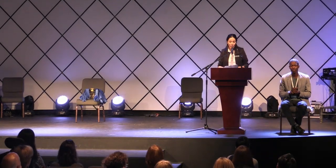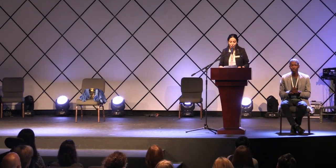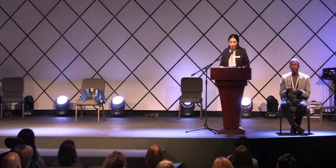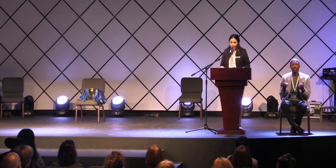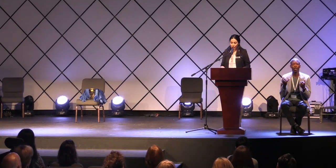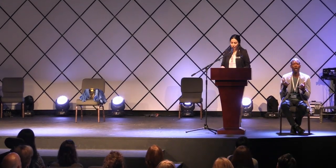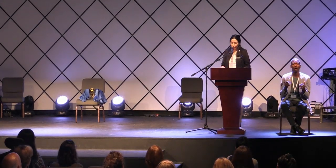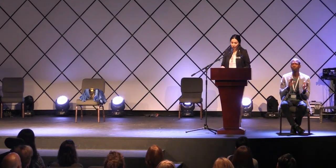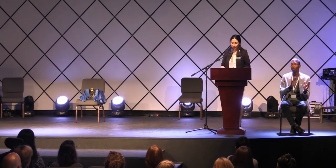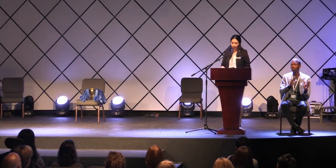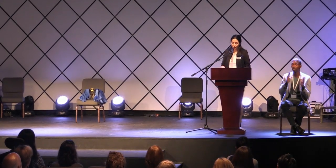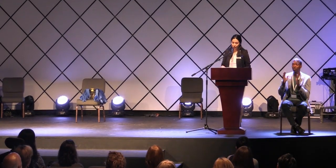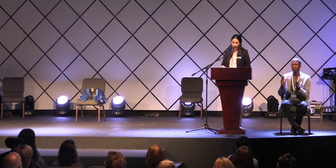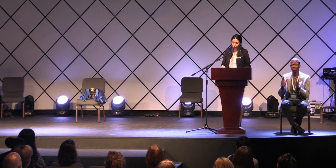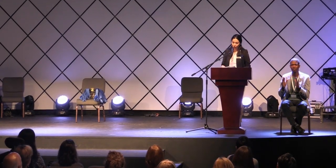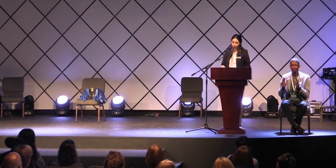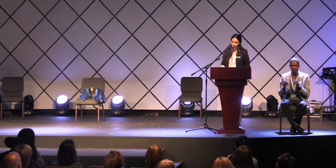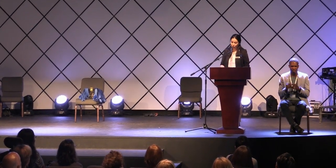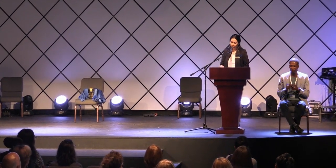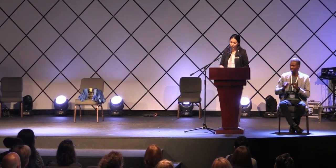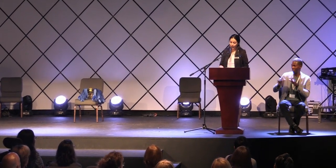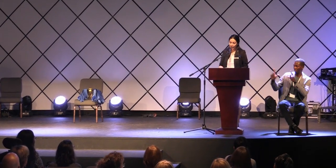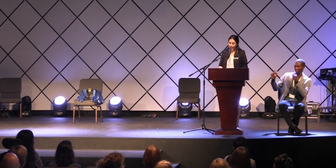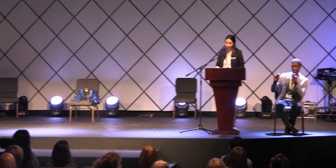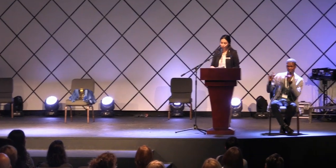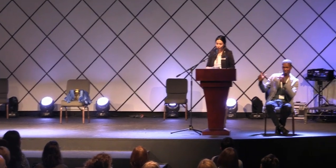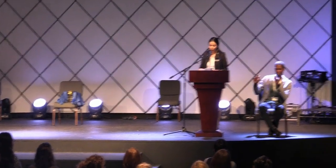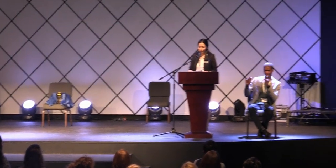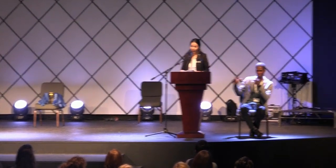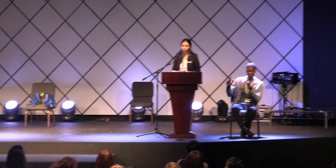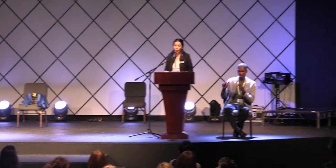Now please turn your attention to the puppy raiser slideshow, followed by a